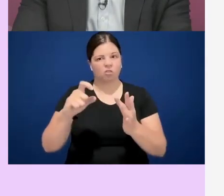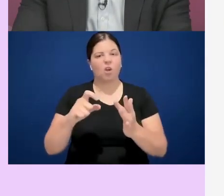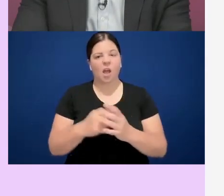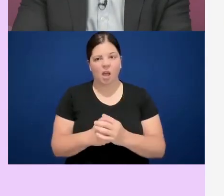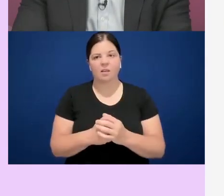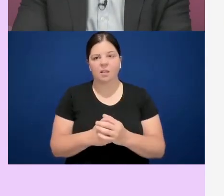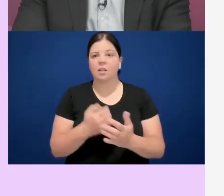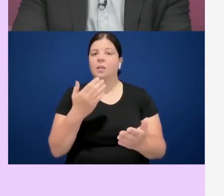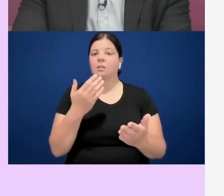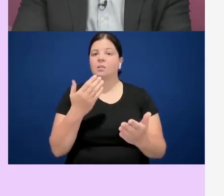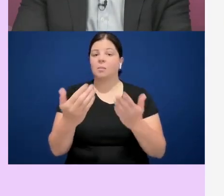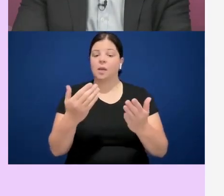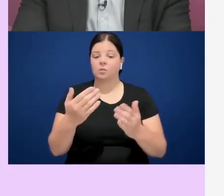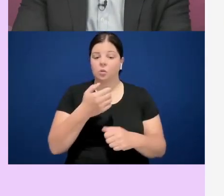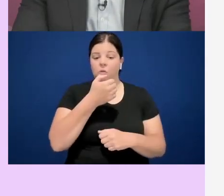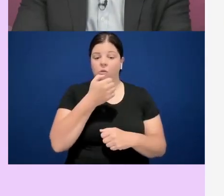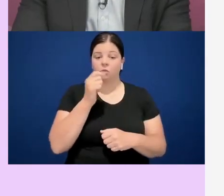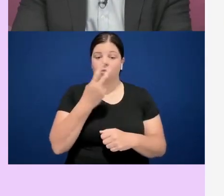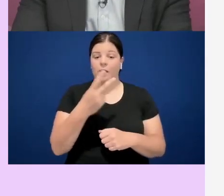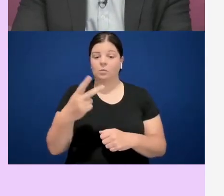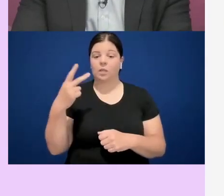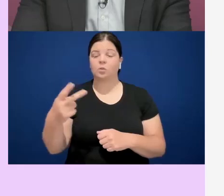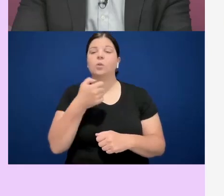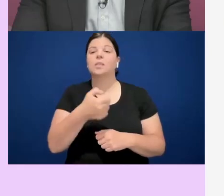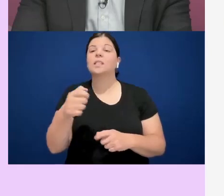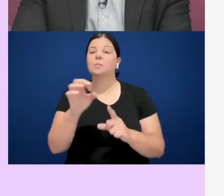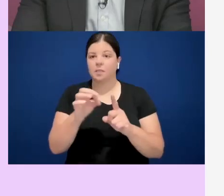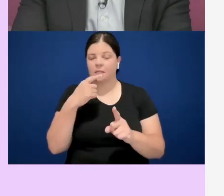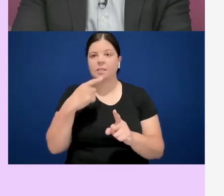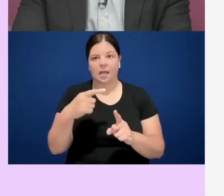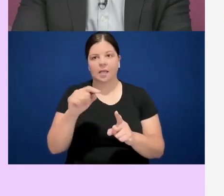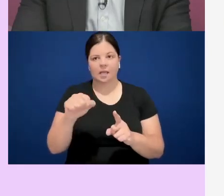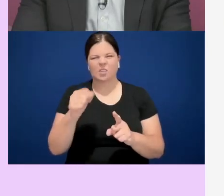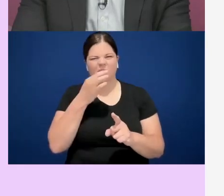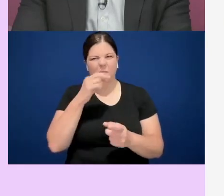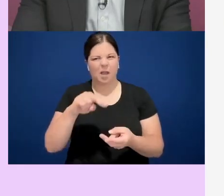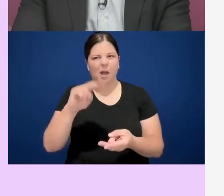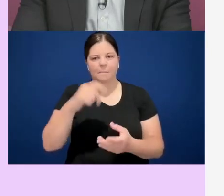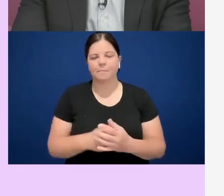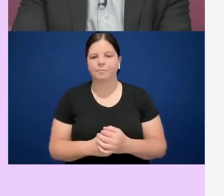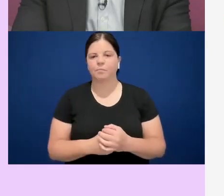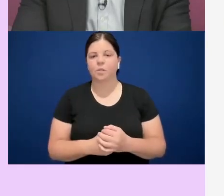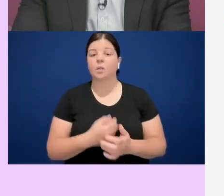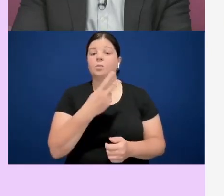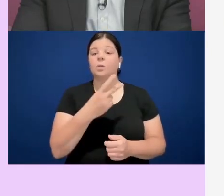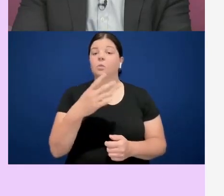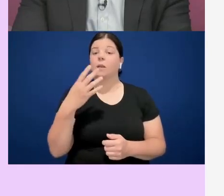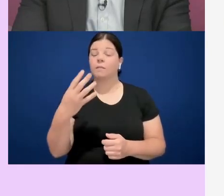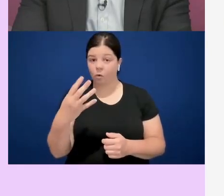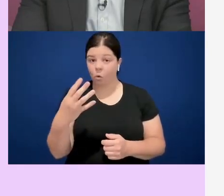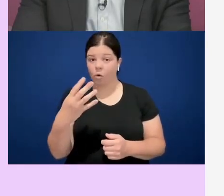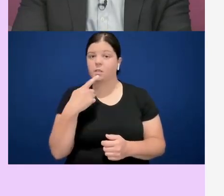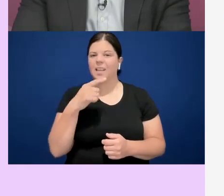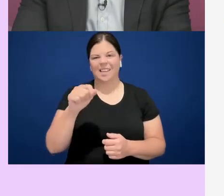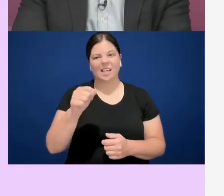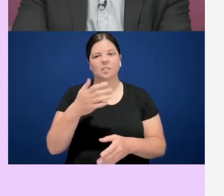from 66% in 2022. The proportion who told us in 2024 that they agree corruption is a problem in their